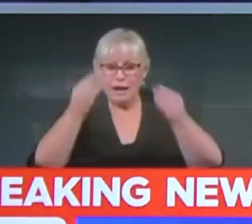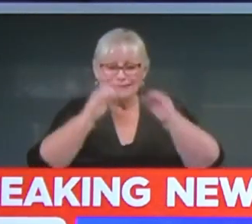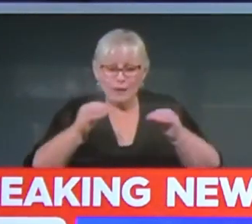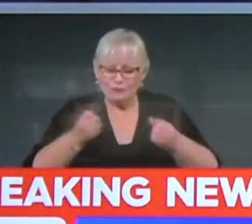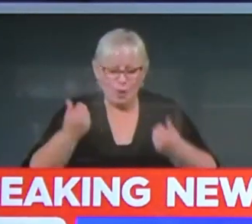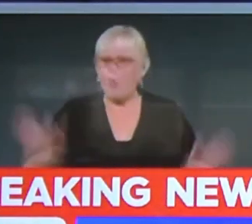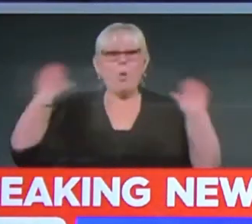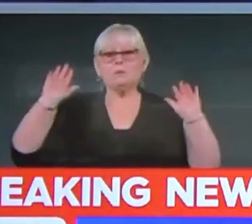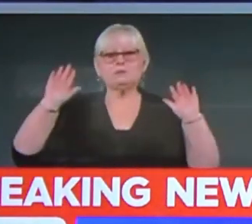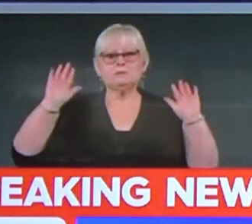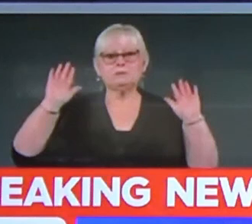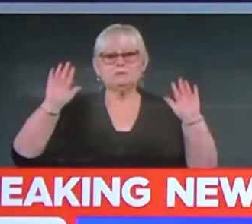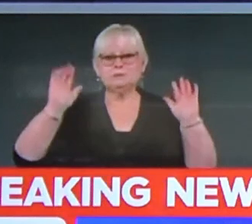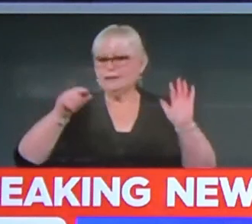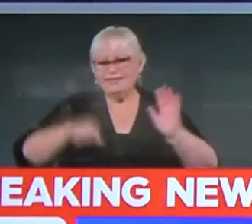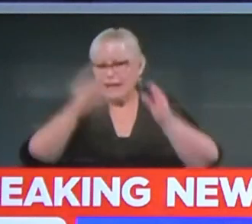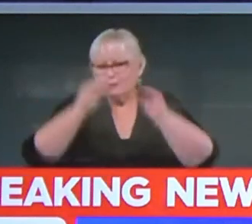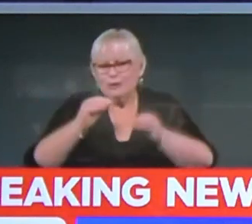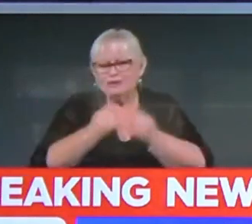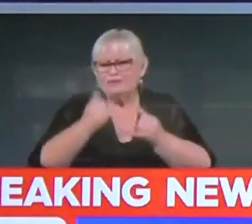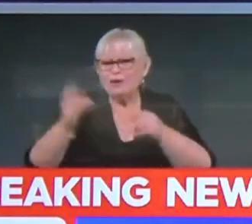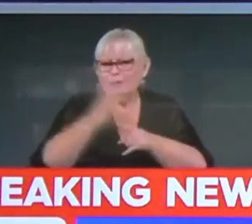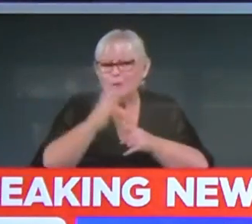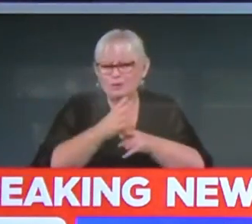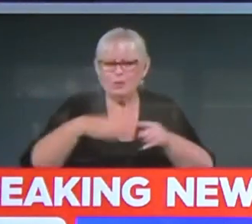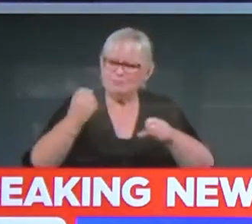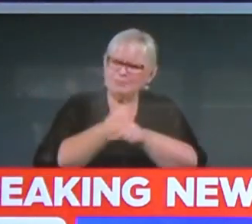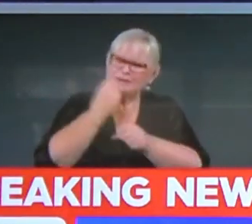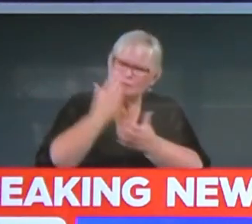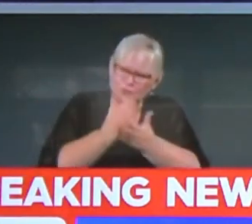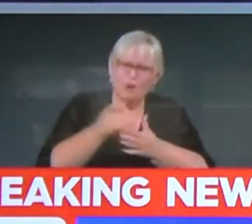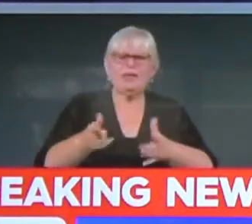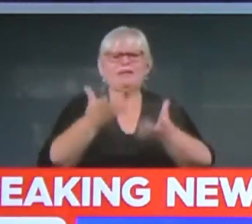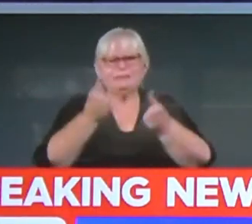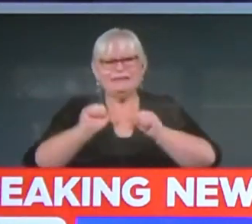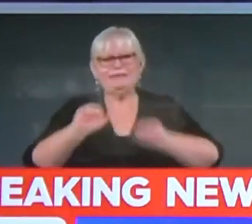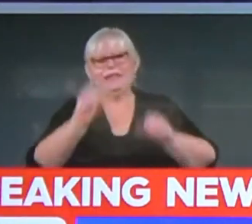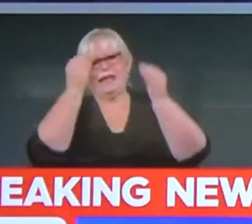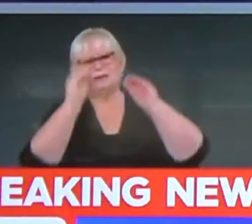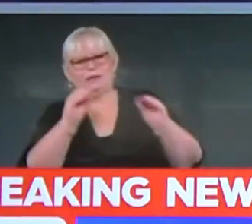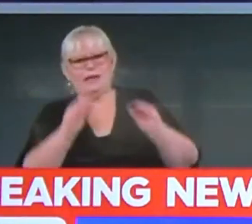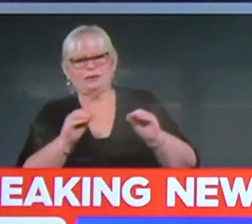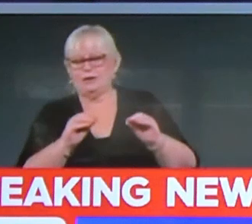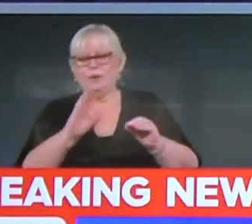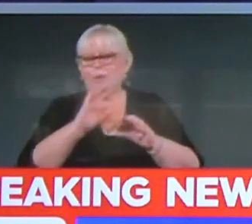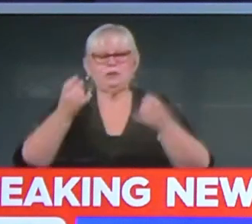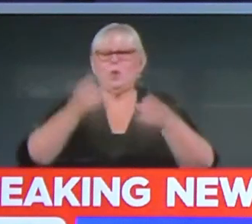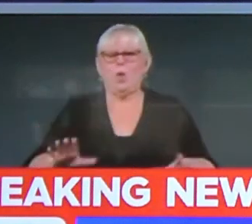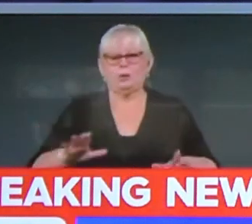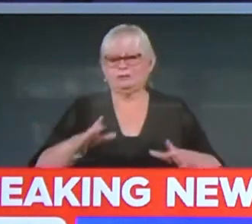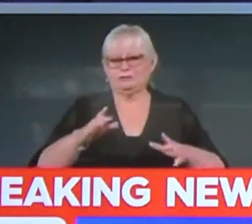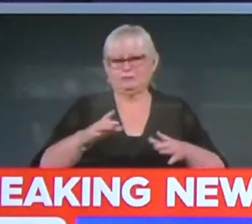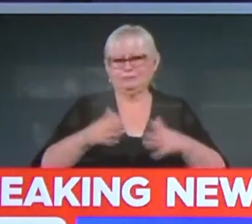so important. We need to work so hard together to try and ensure that those kids get that education and that is not lost to this